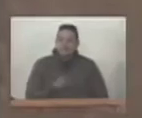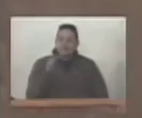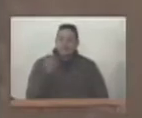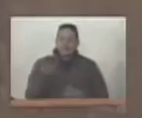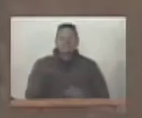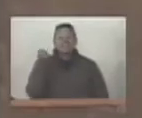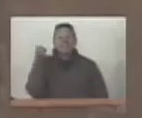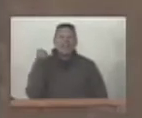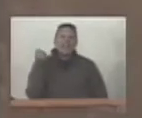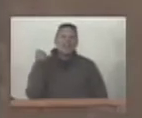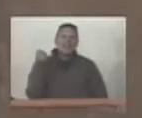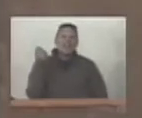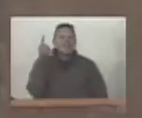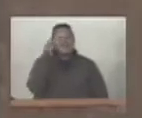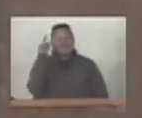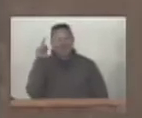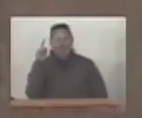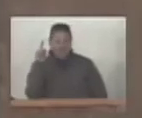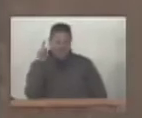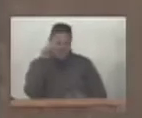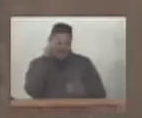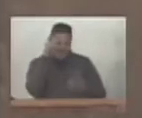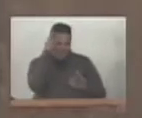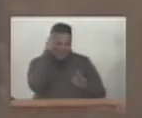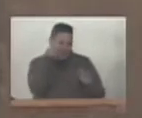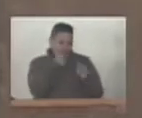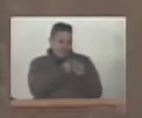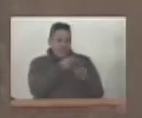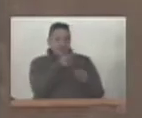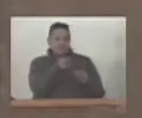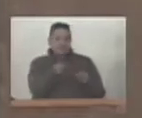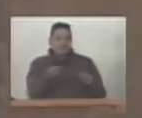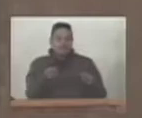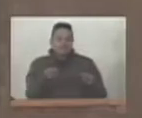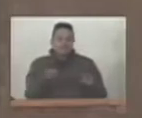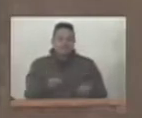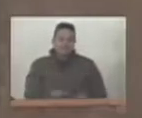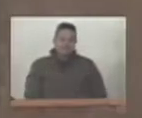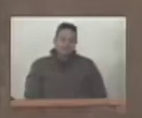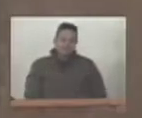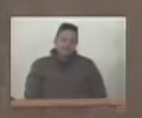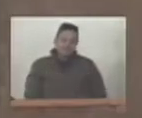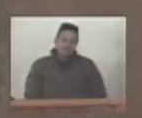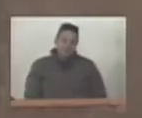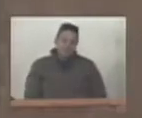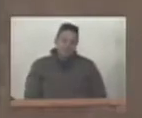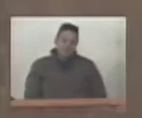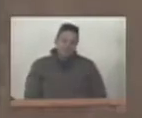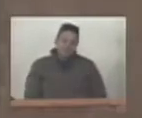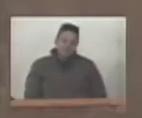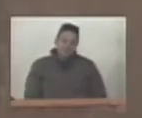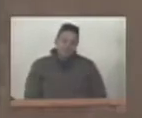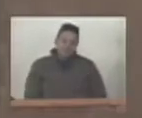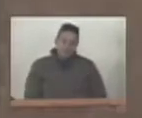away on the premise that they were, you know, as I said last week,